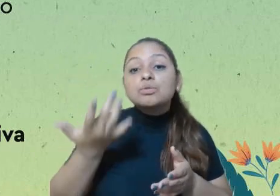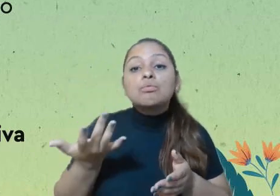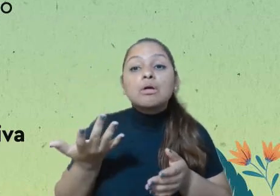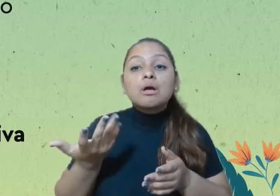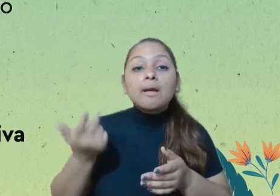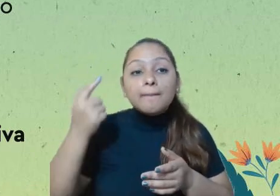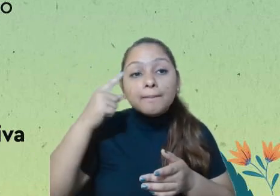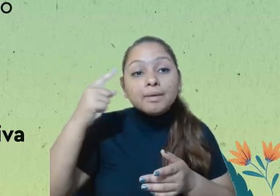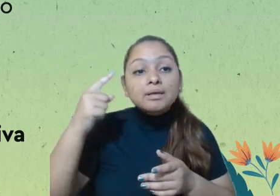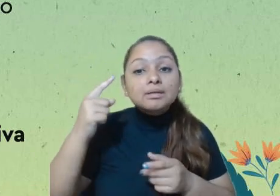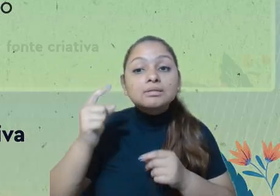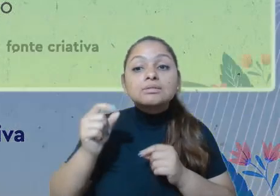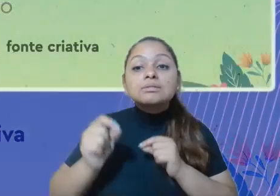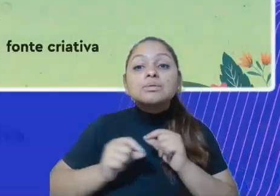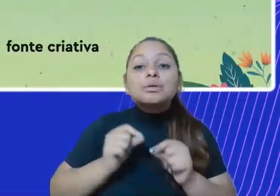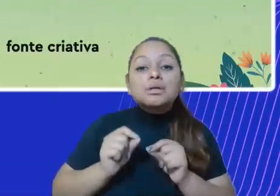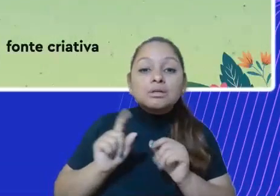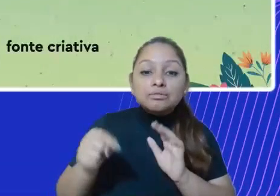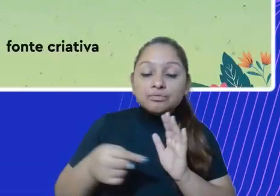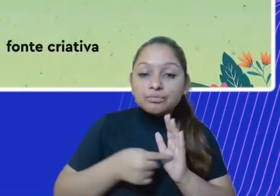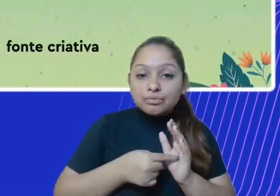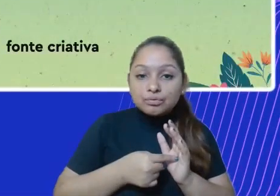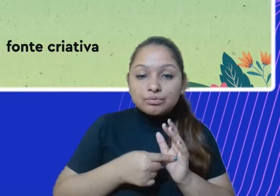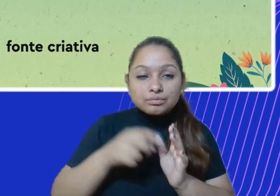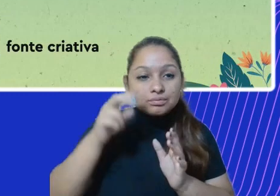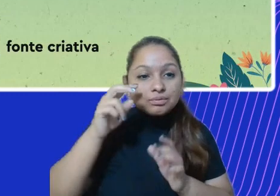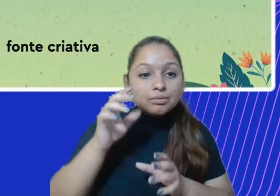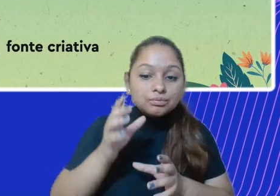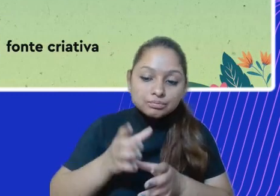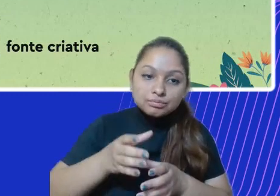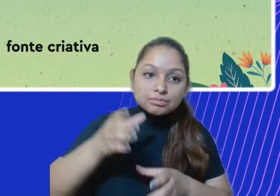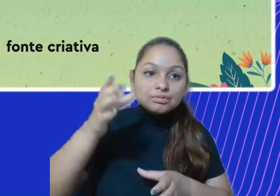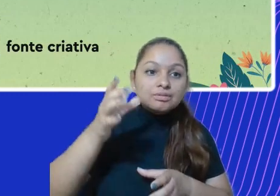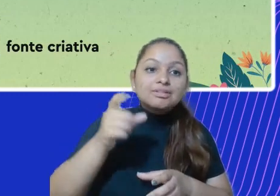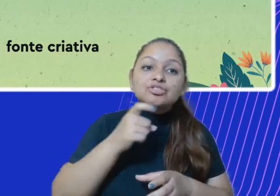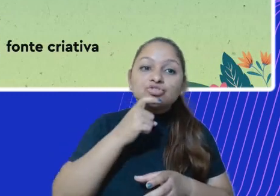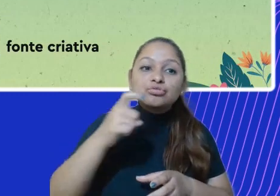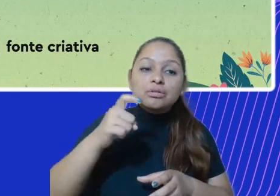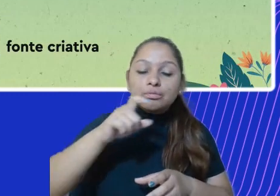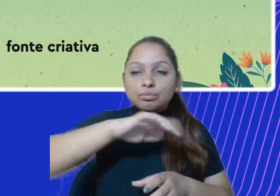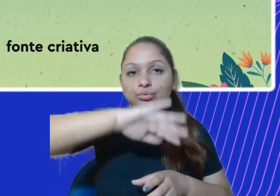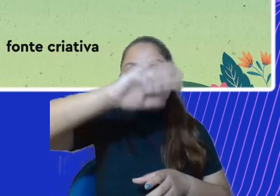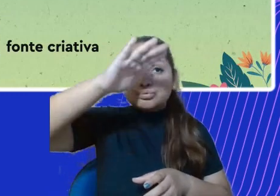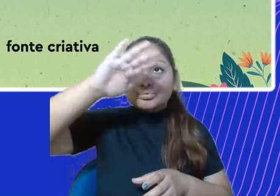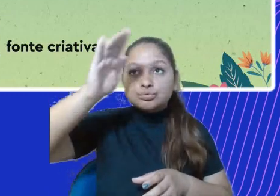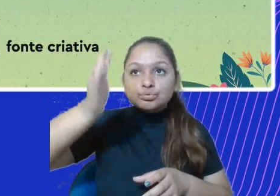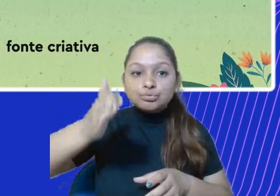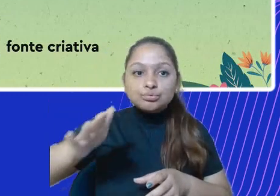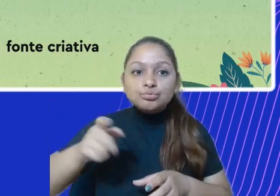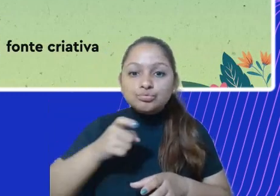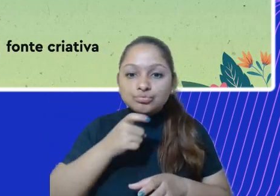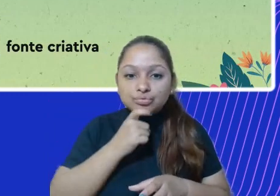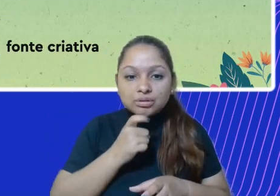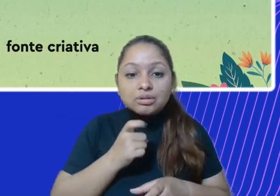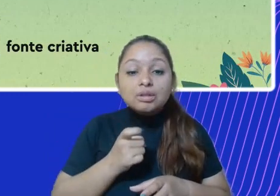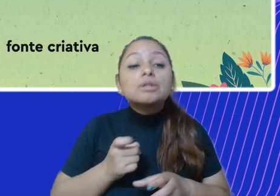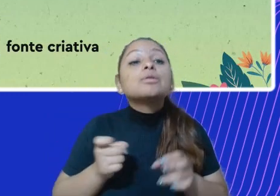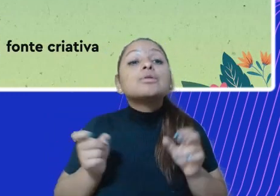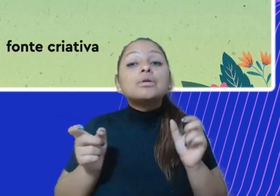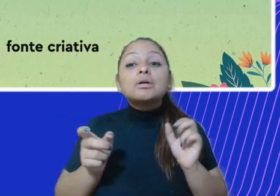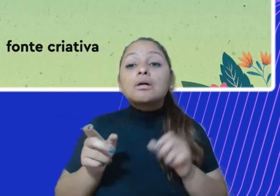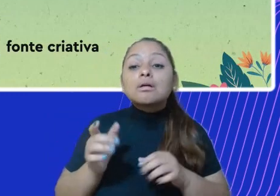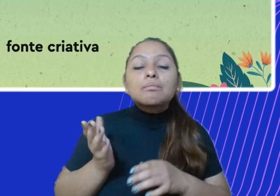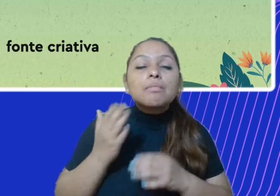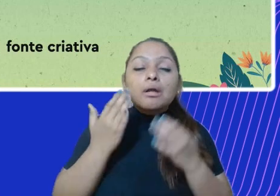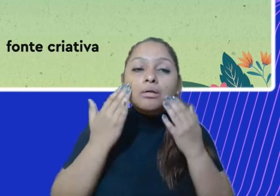it, and the key aspect is the iceberg that tells us, with the metaphor of the iceberg, it shows that if